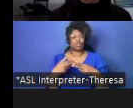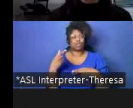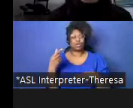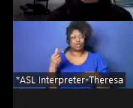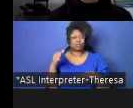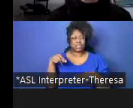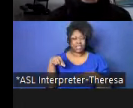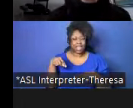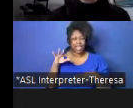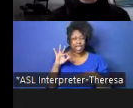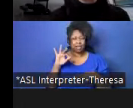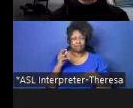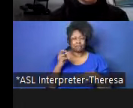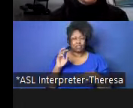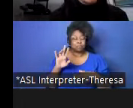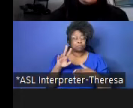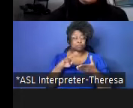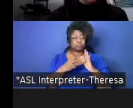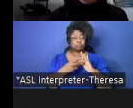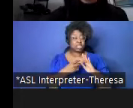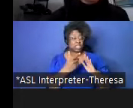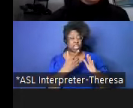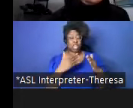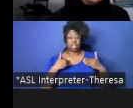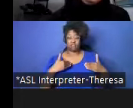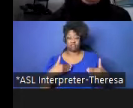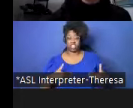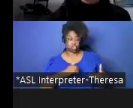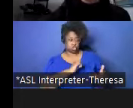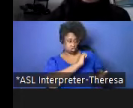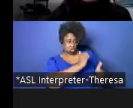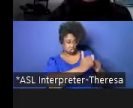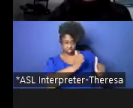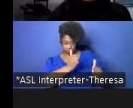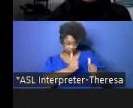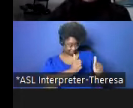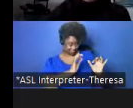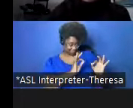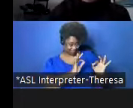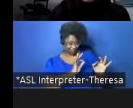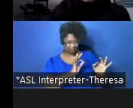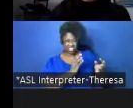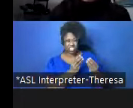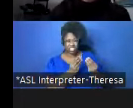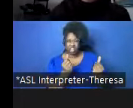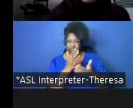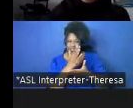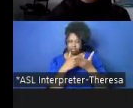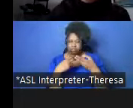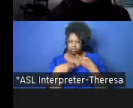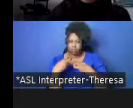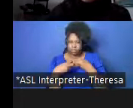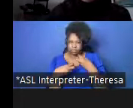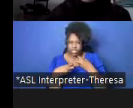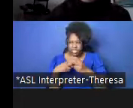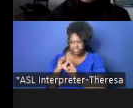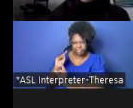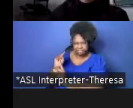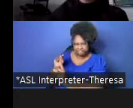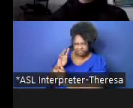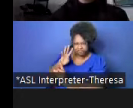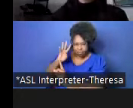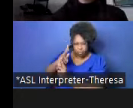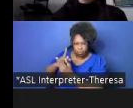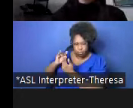things that the physical solutions are not quite getting to, but also things that will help improve resilience overall. So we've